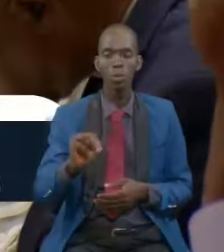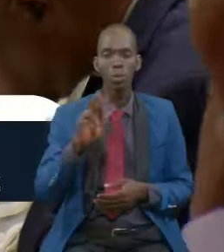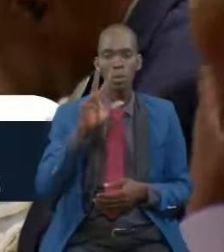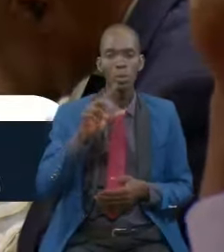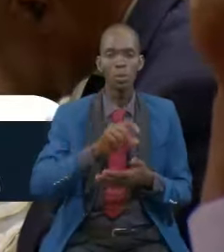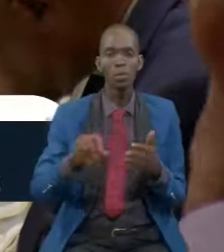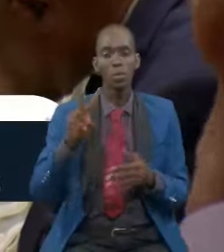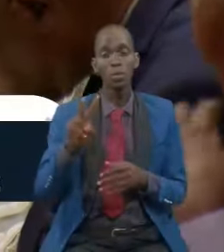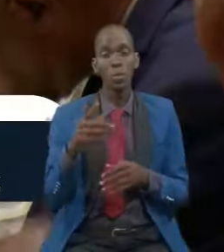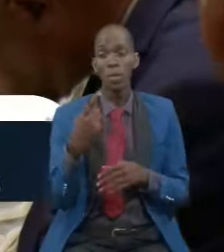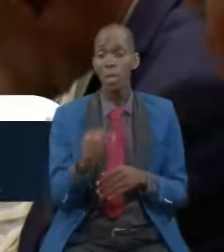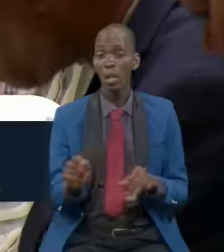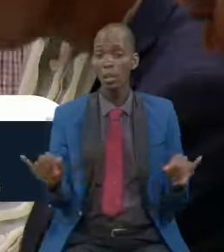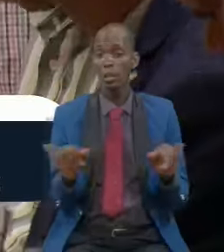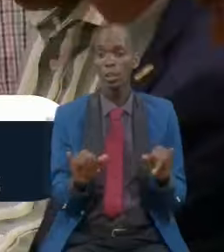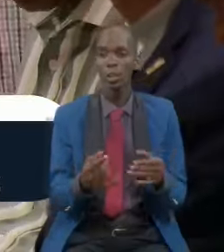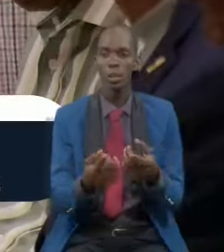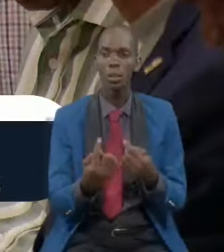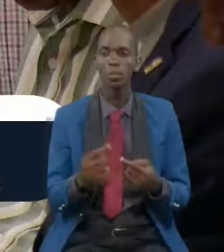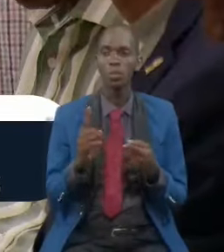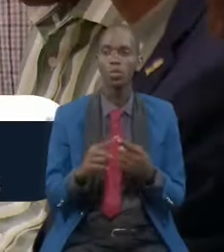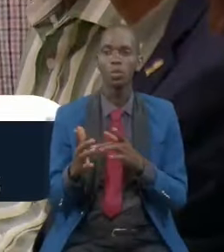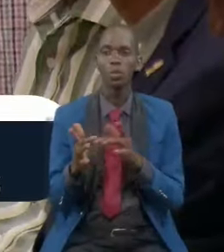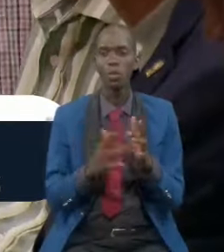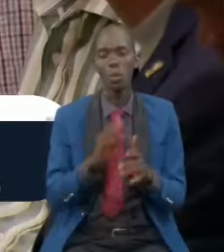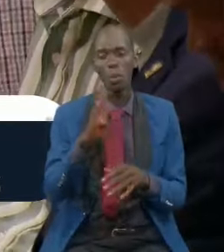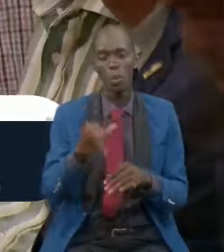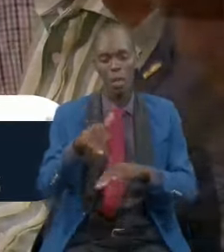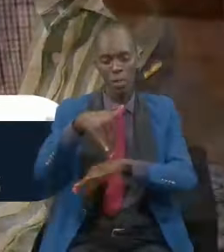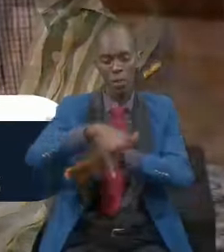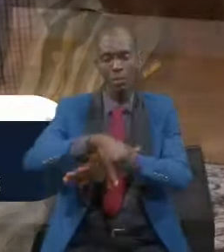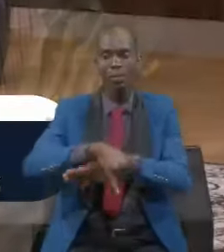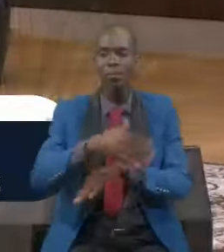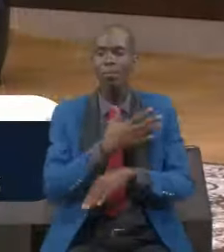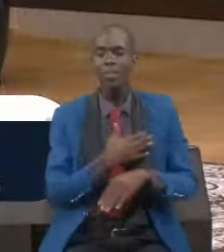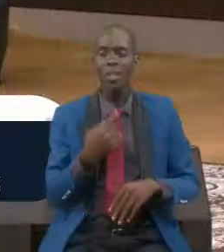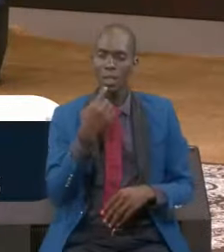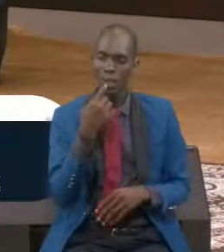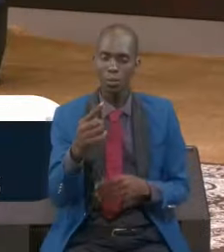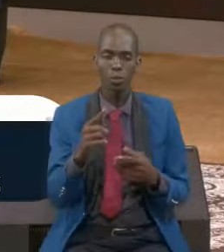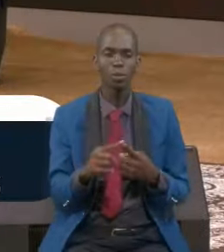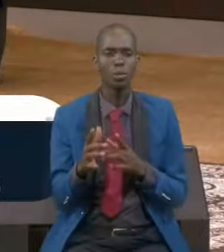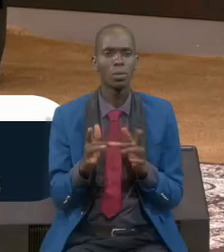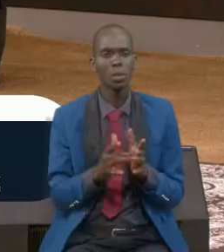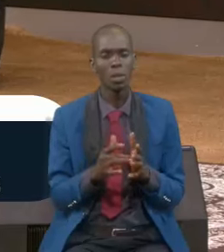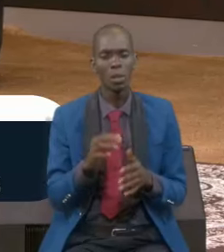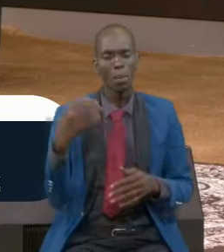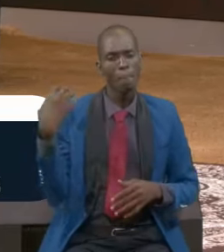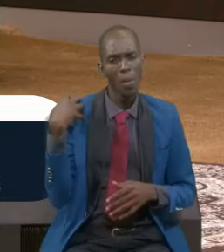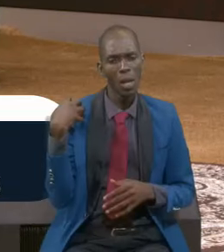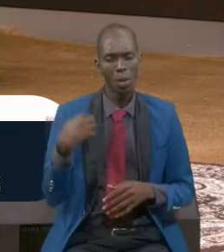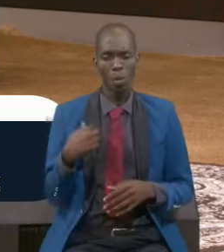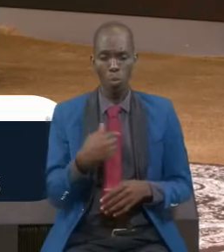same came to Jesus by night and said unto him, Rabbi, we